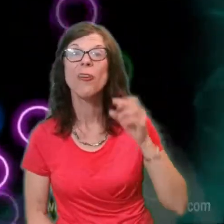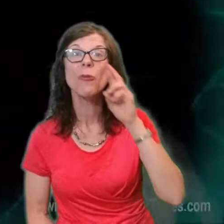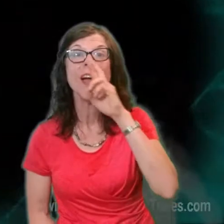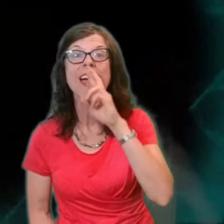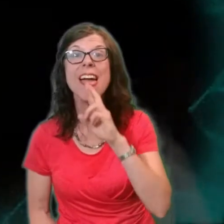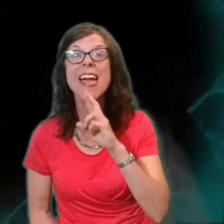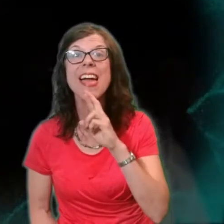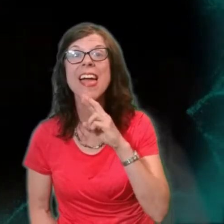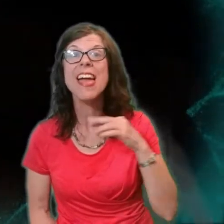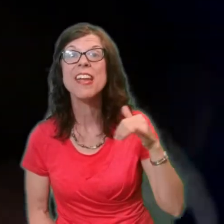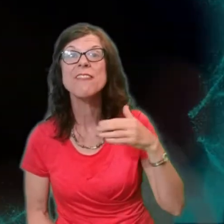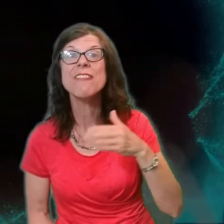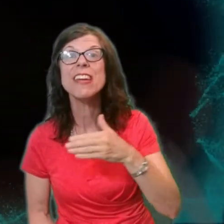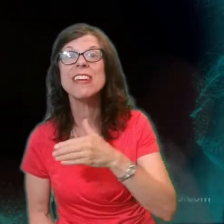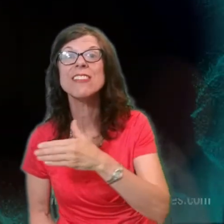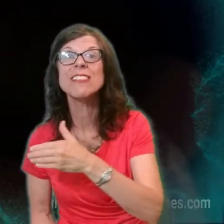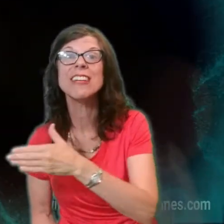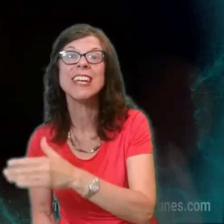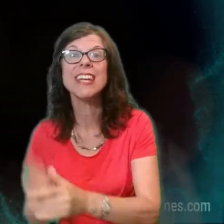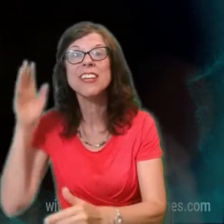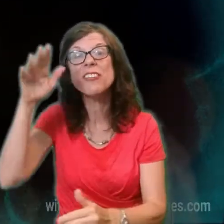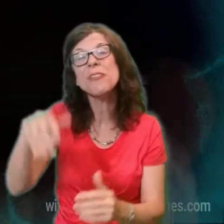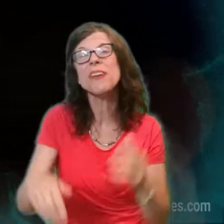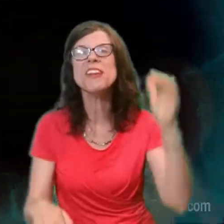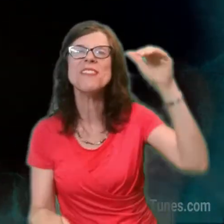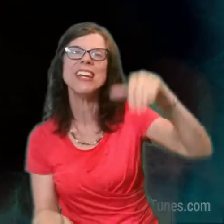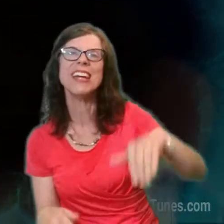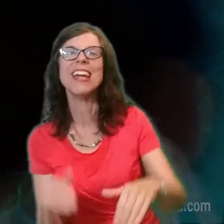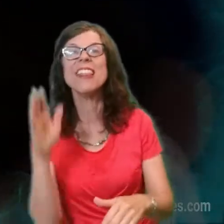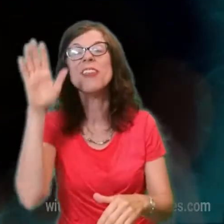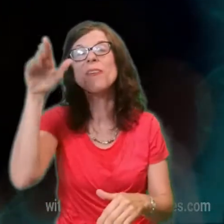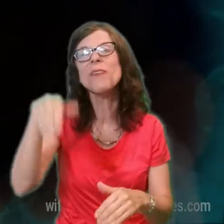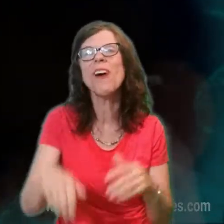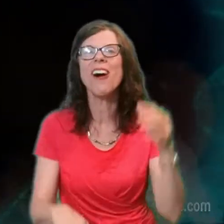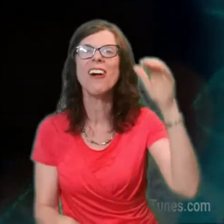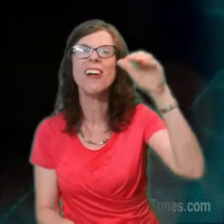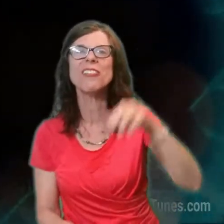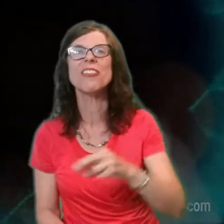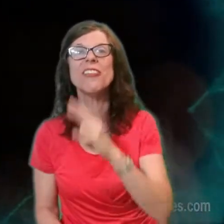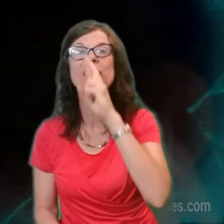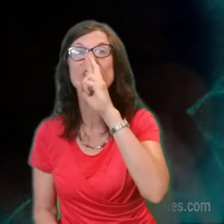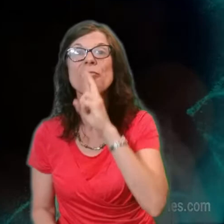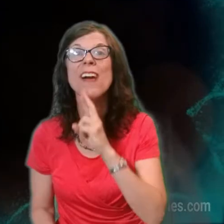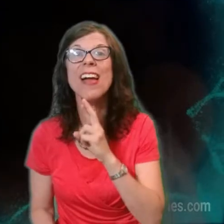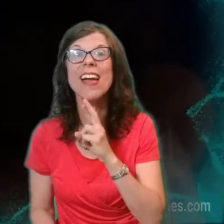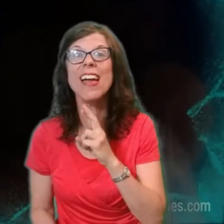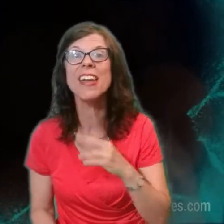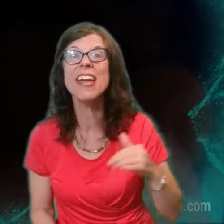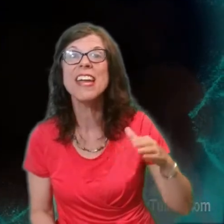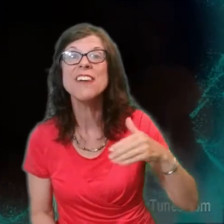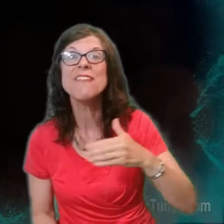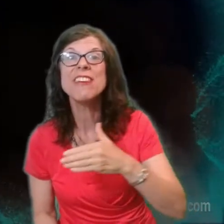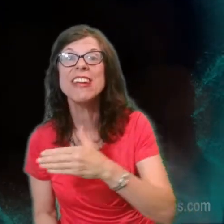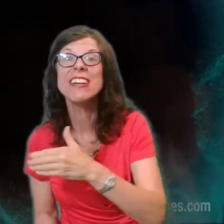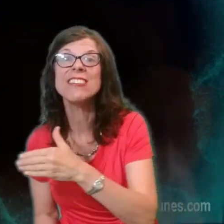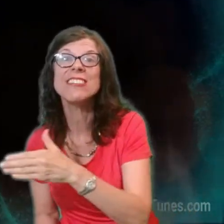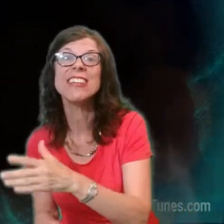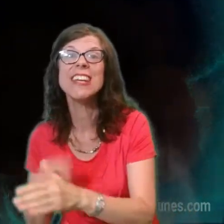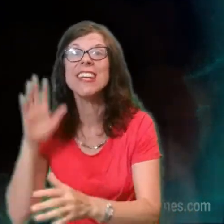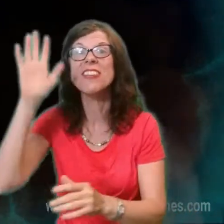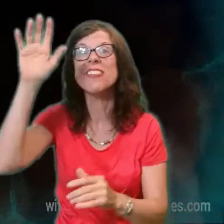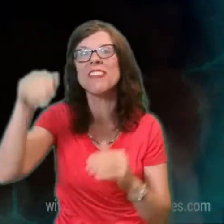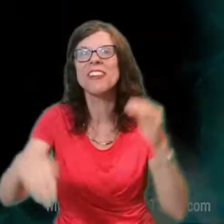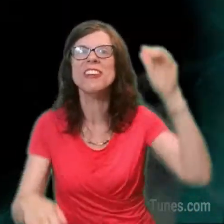The red fish is swimming in the water. The red